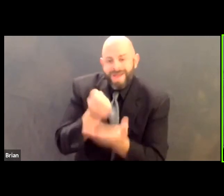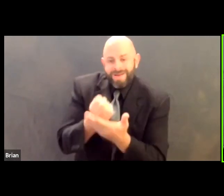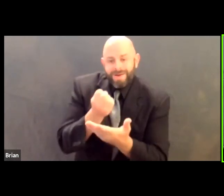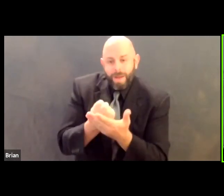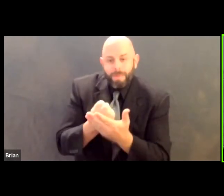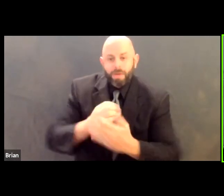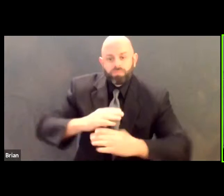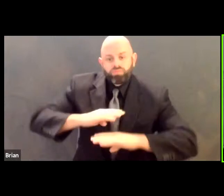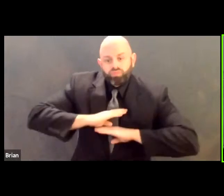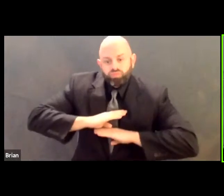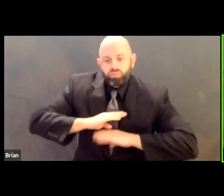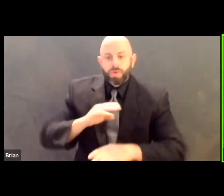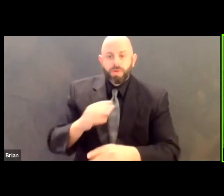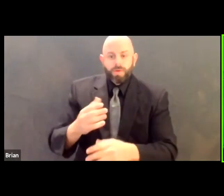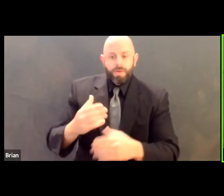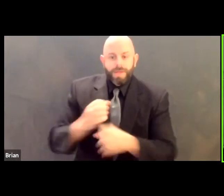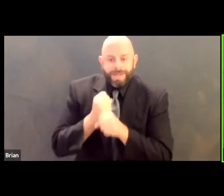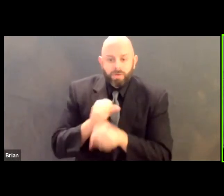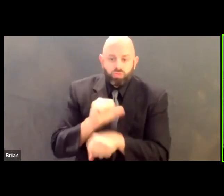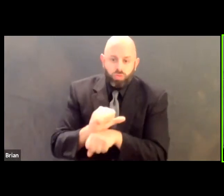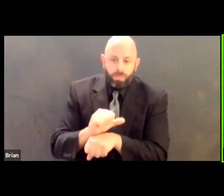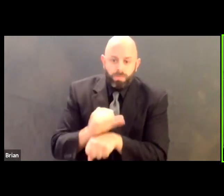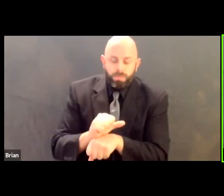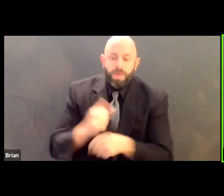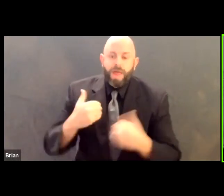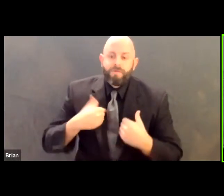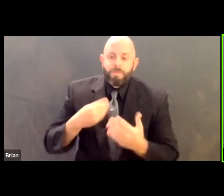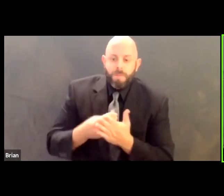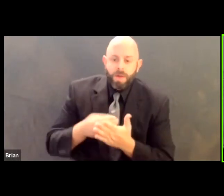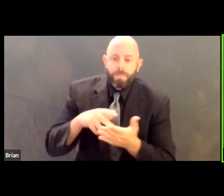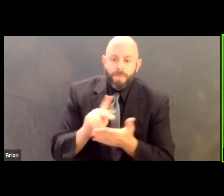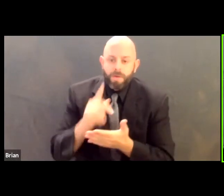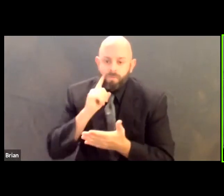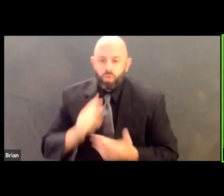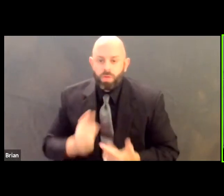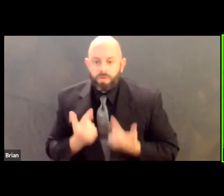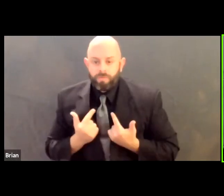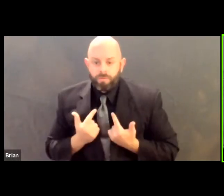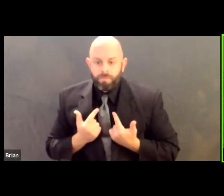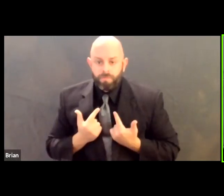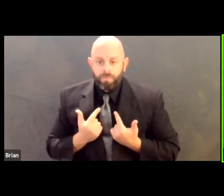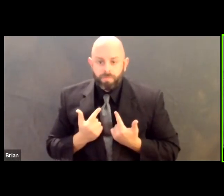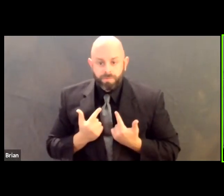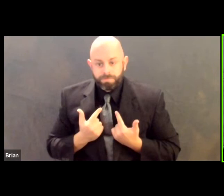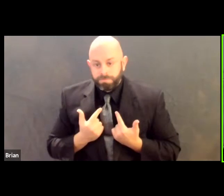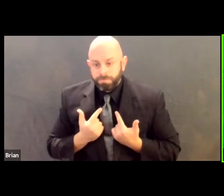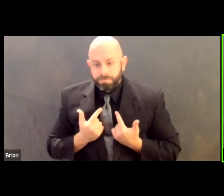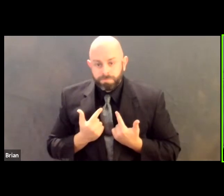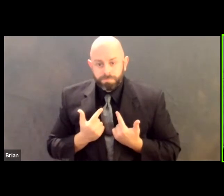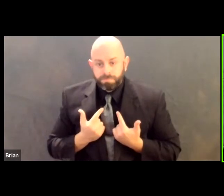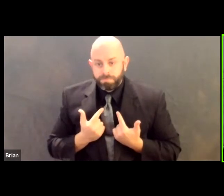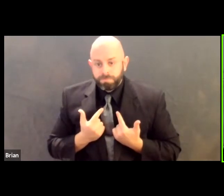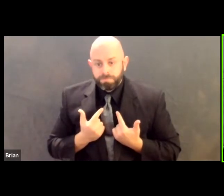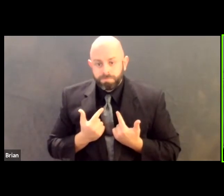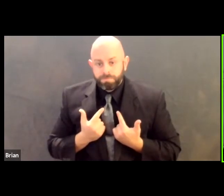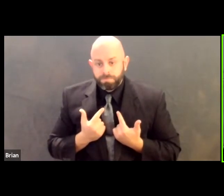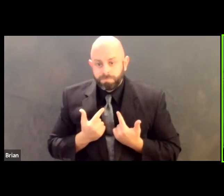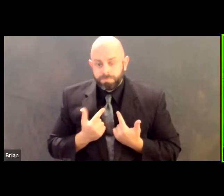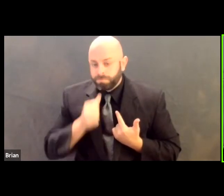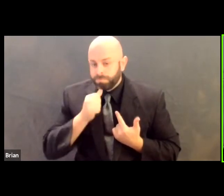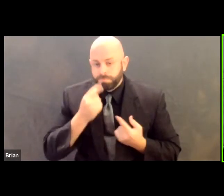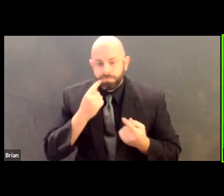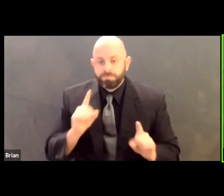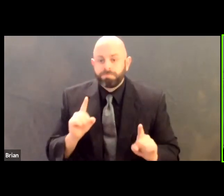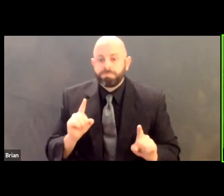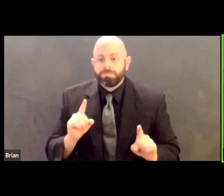employment. That's where we have barely even moved the needle. It's sad to say